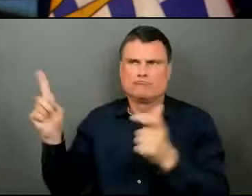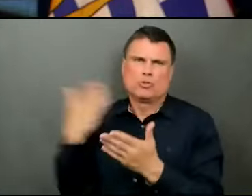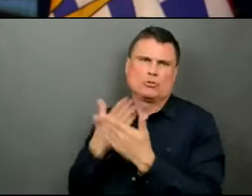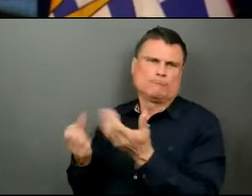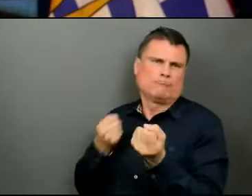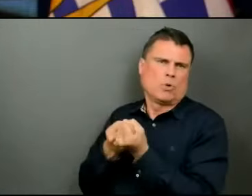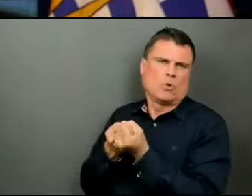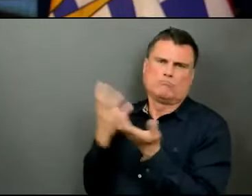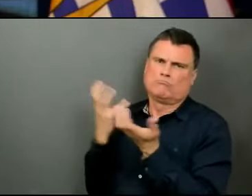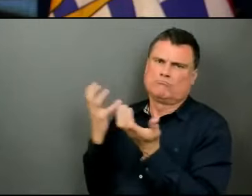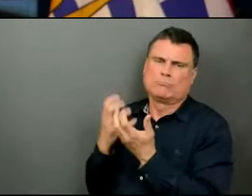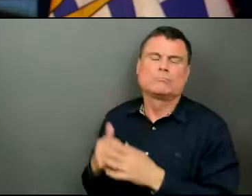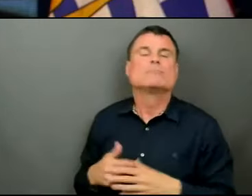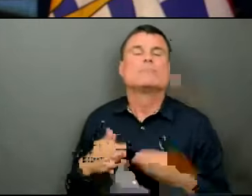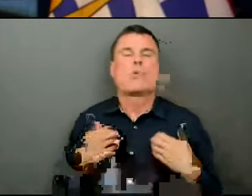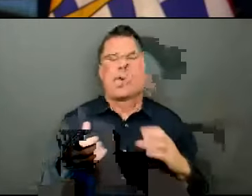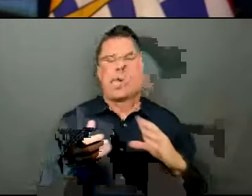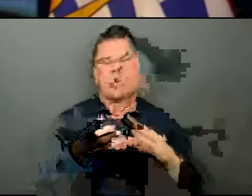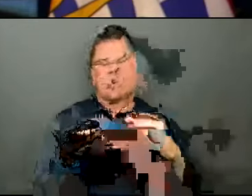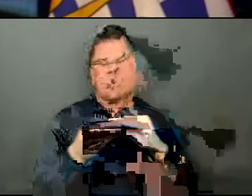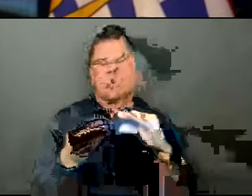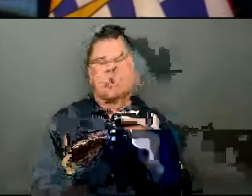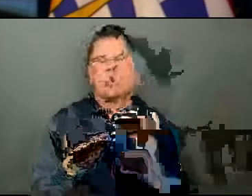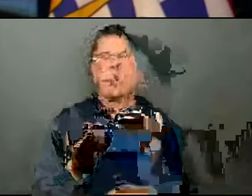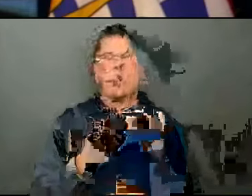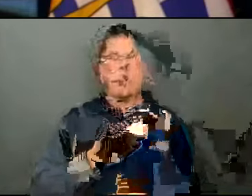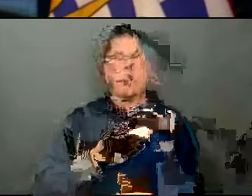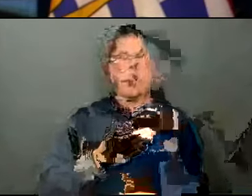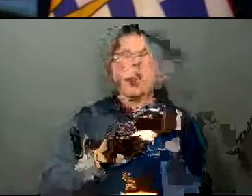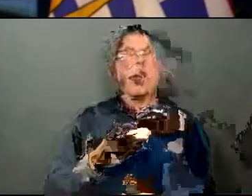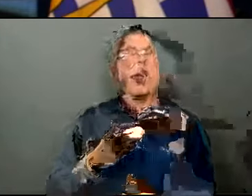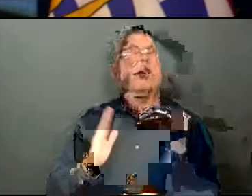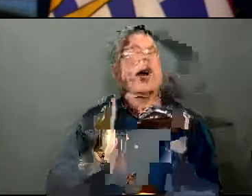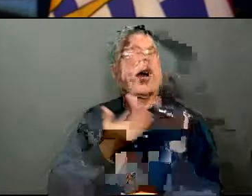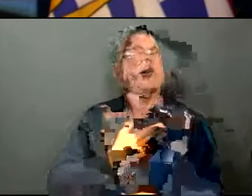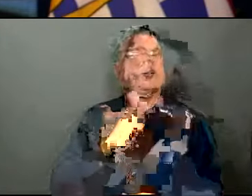I want to say a few words on behalf of Premier Horgan and our government